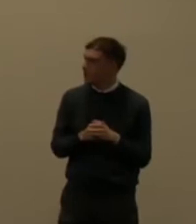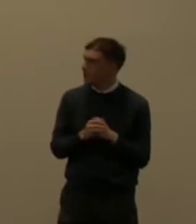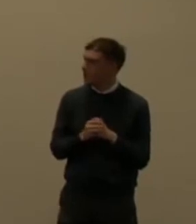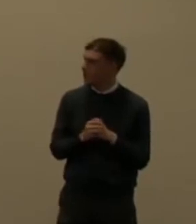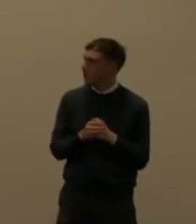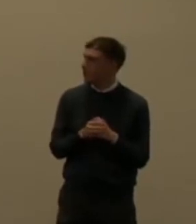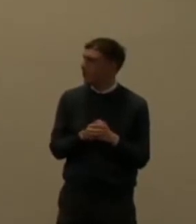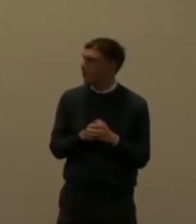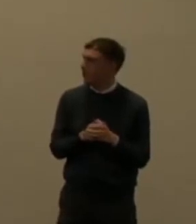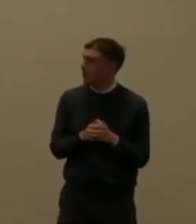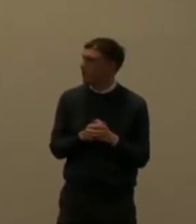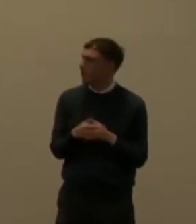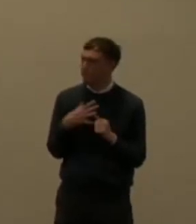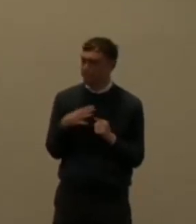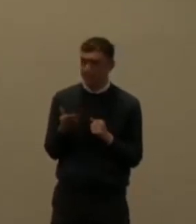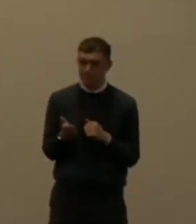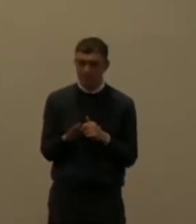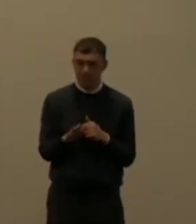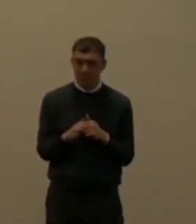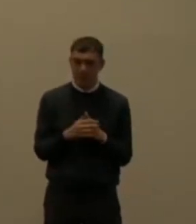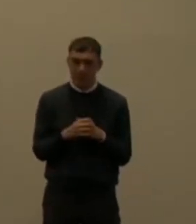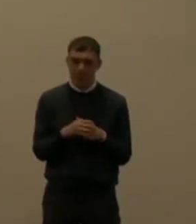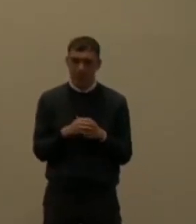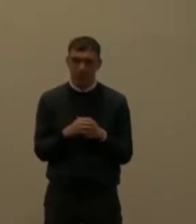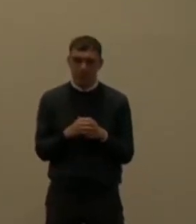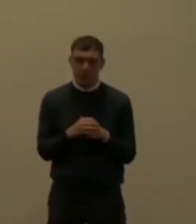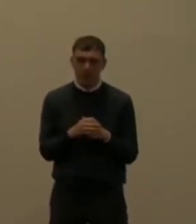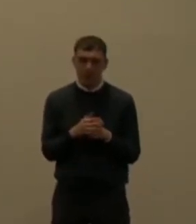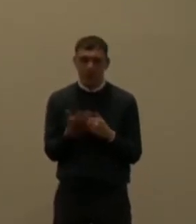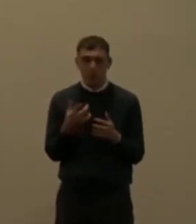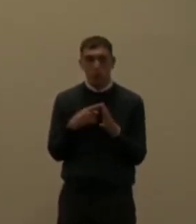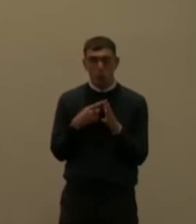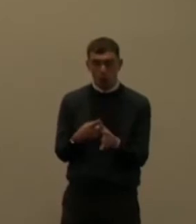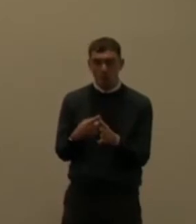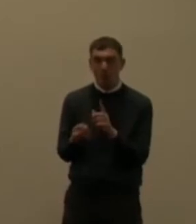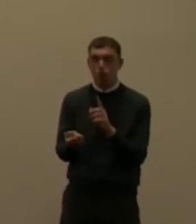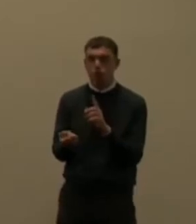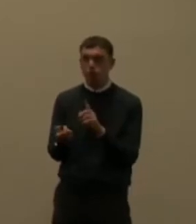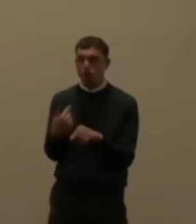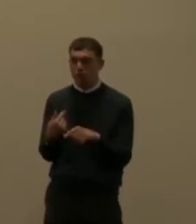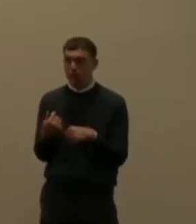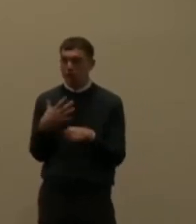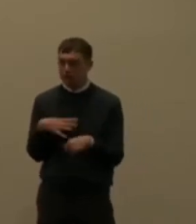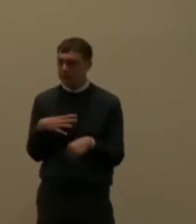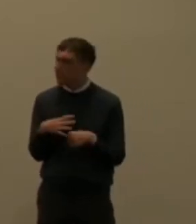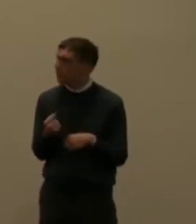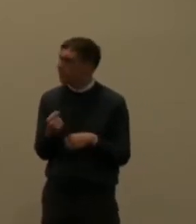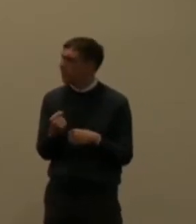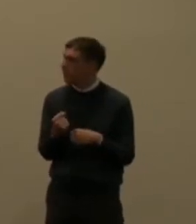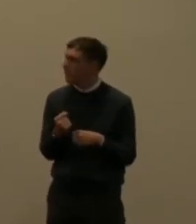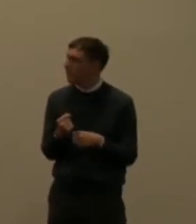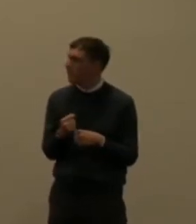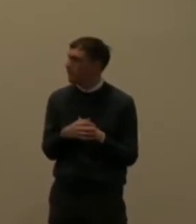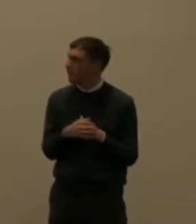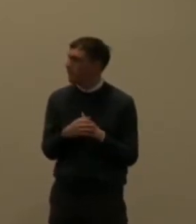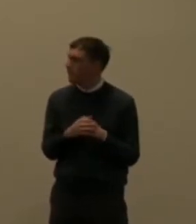so let me just go back. So to trigger my pipeline, so you can have some automated triggers, let's say periodically. You can define it, for example,